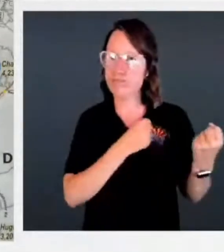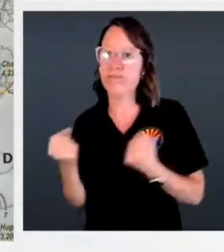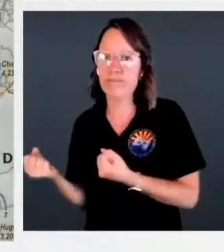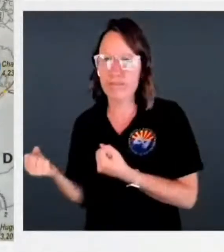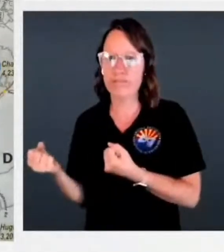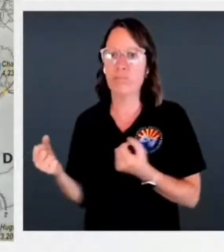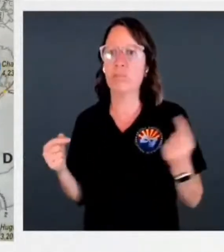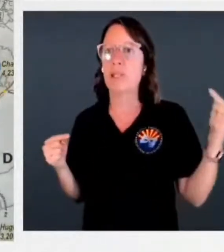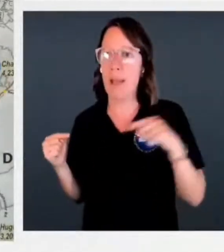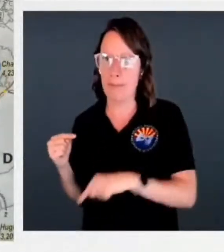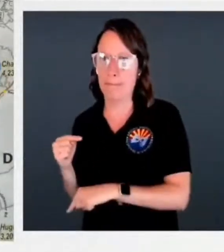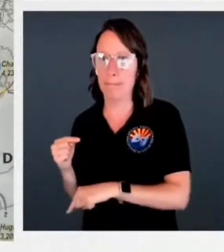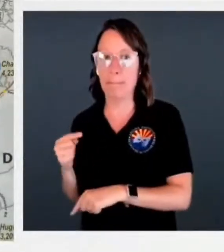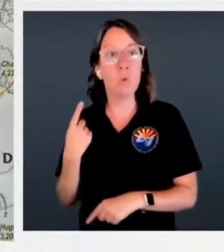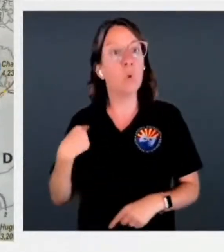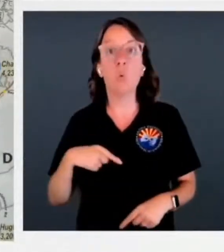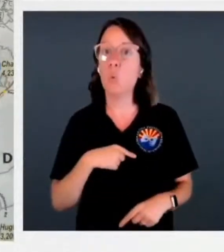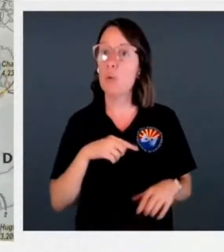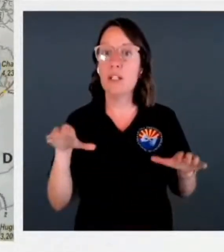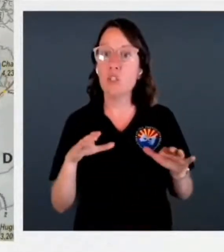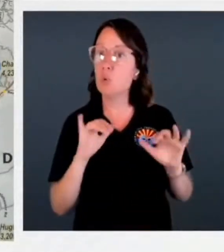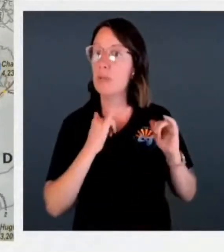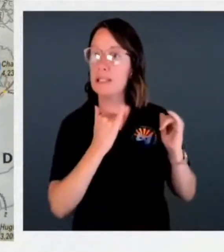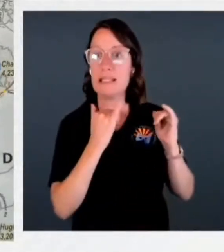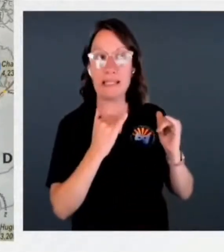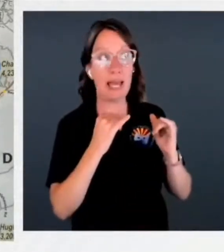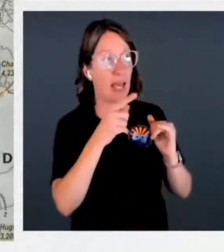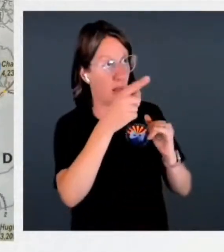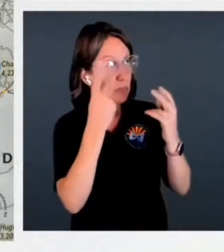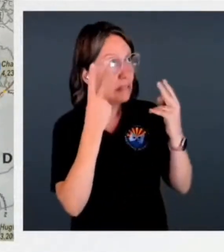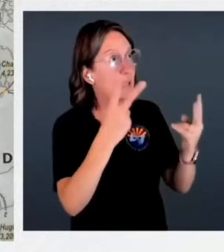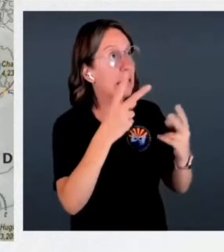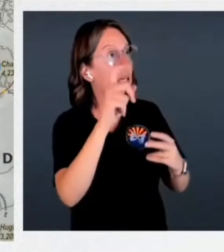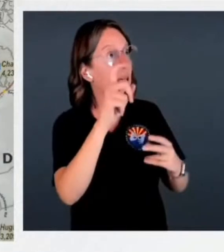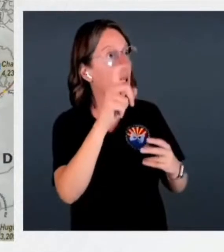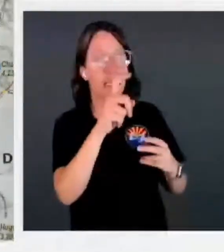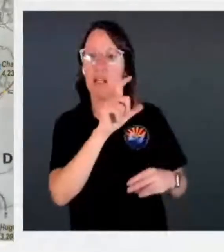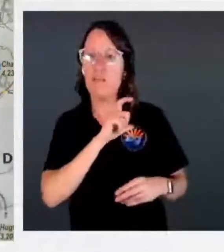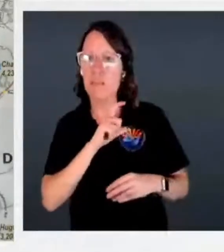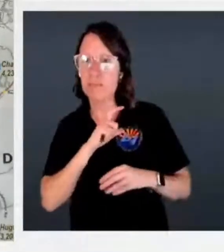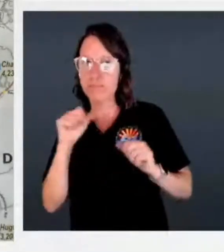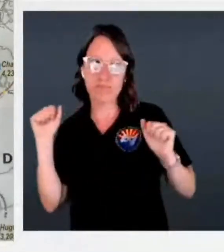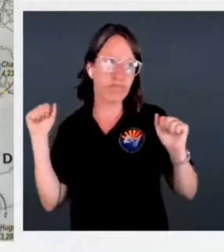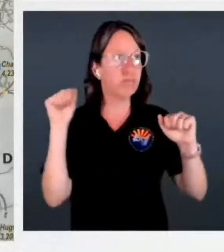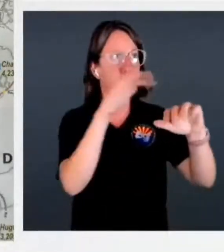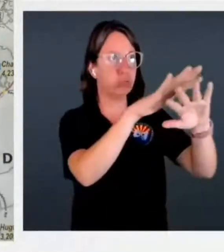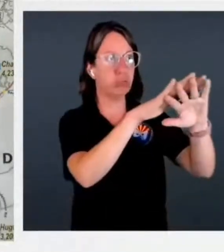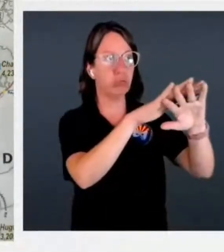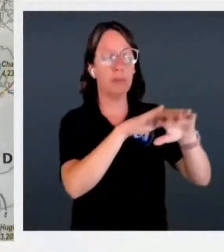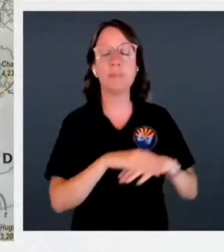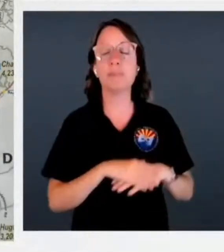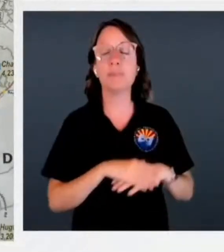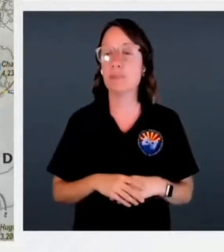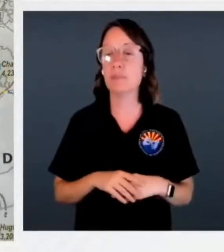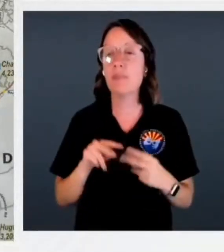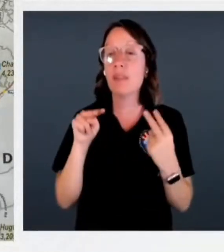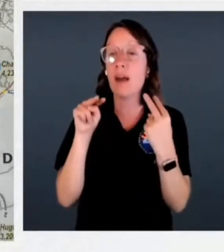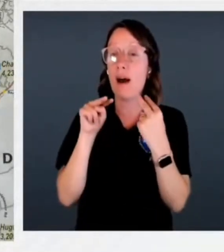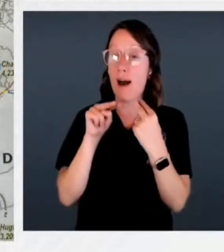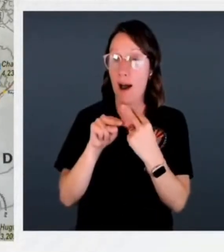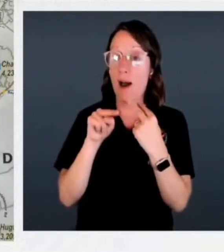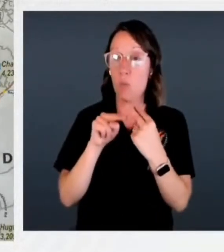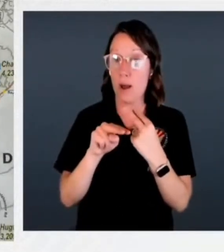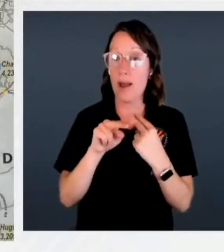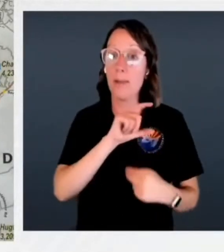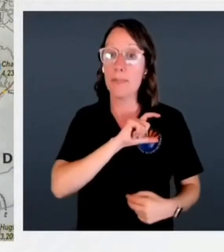same for other parts of the state. In addition to them, we have, of course, the Highway Patrol that has been awesome to have.